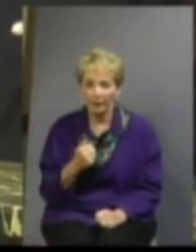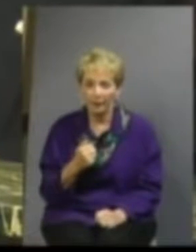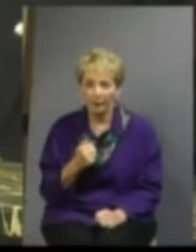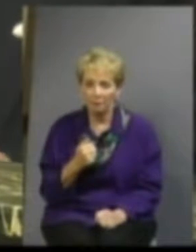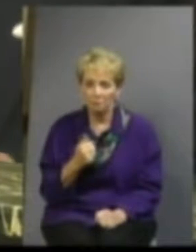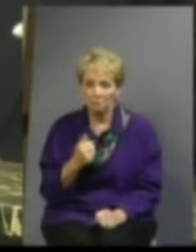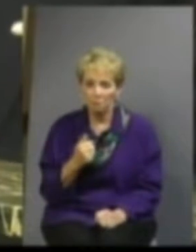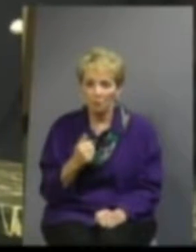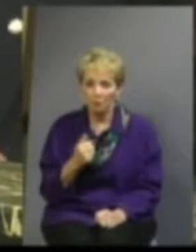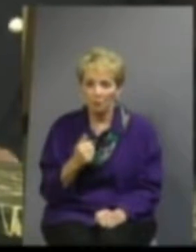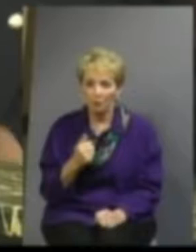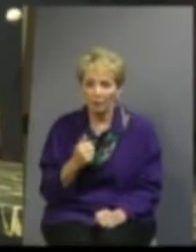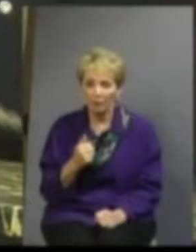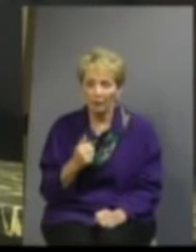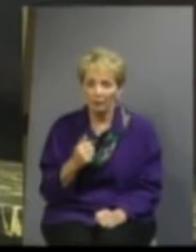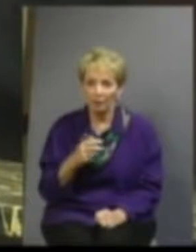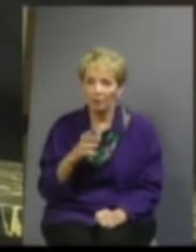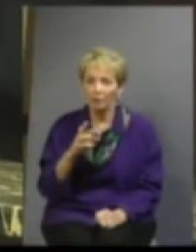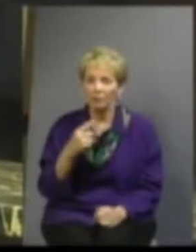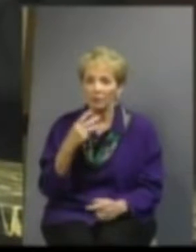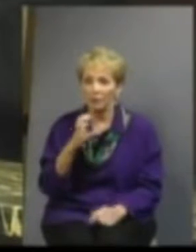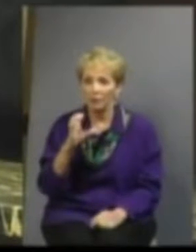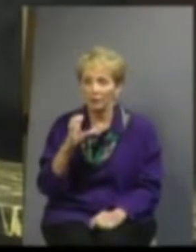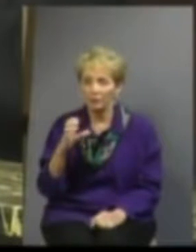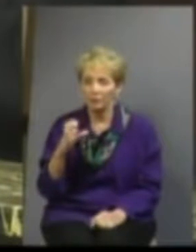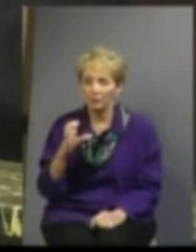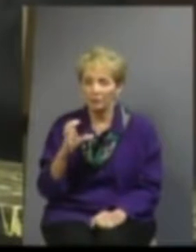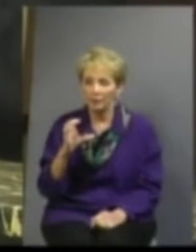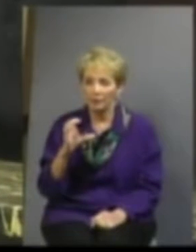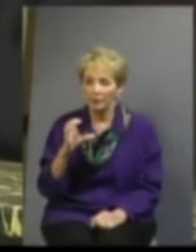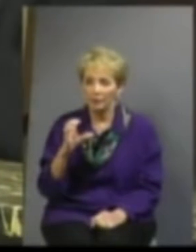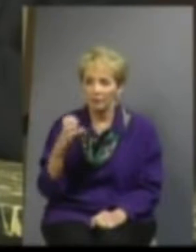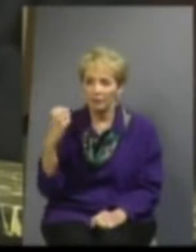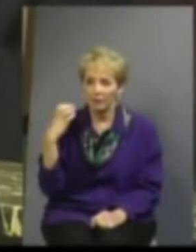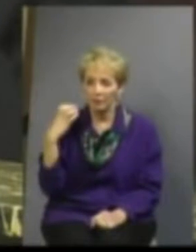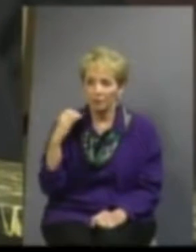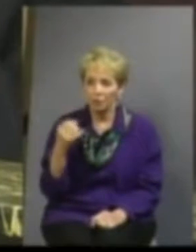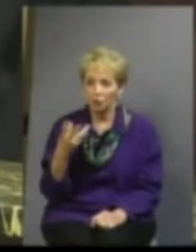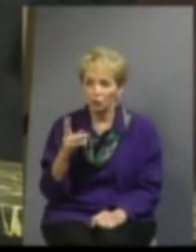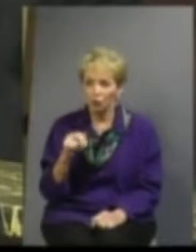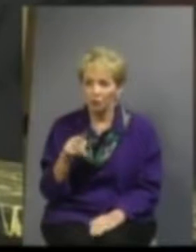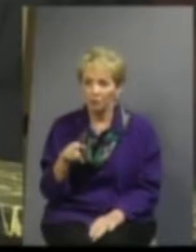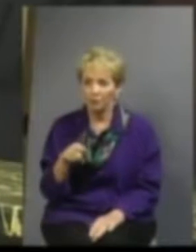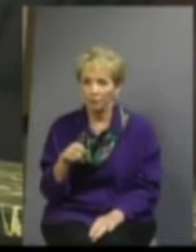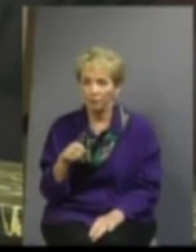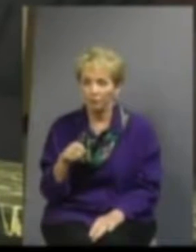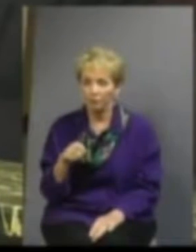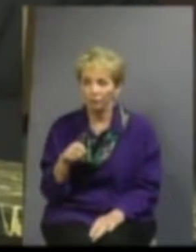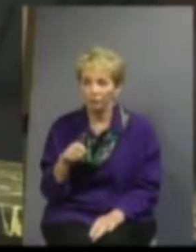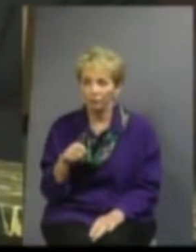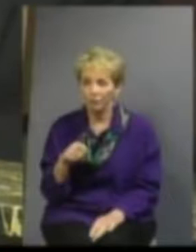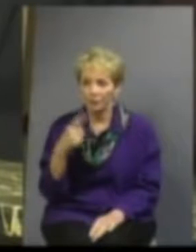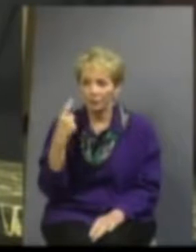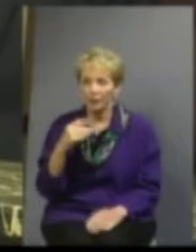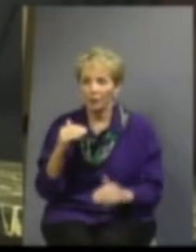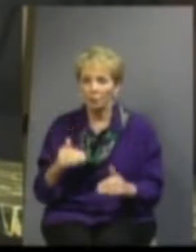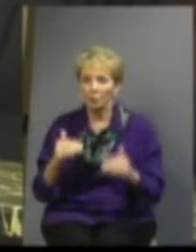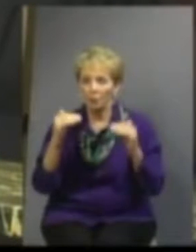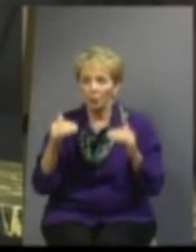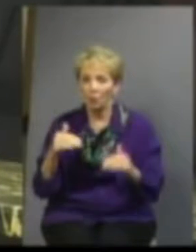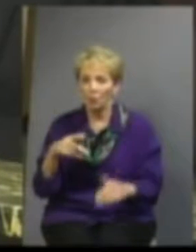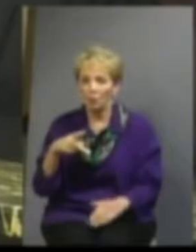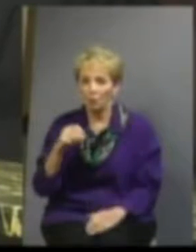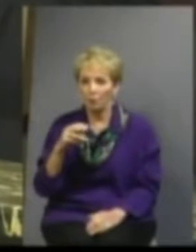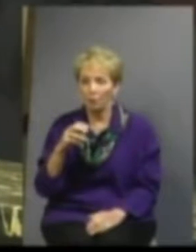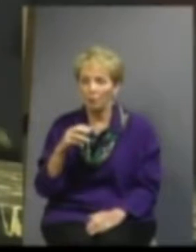Yeah. Resolution, Captain John. There you are. Resolution promoting Public Power